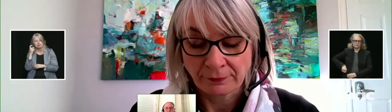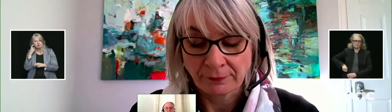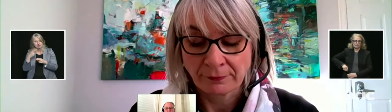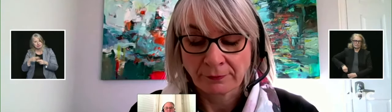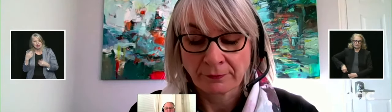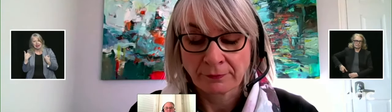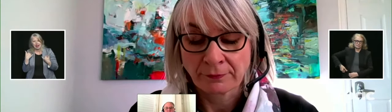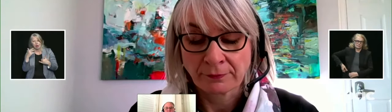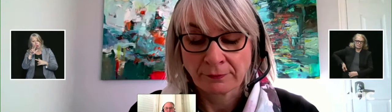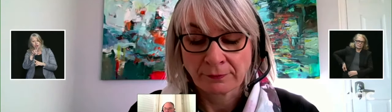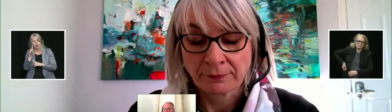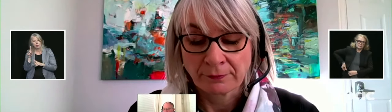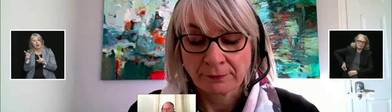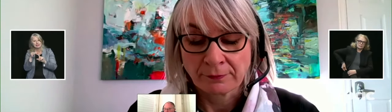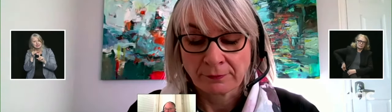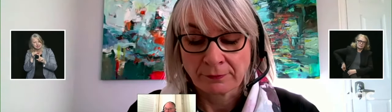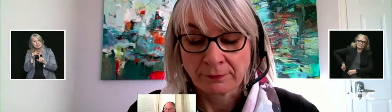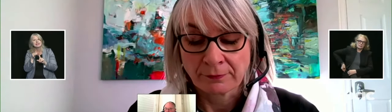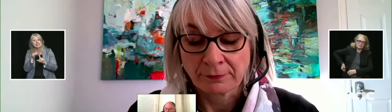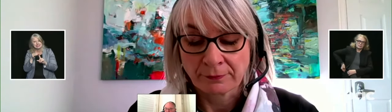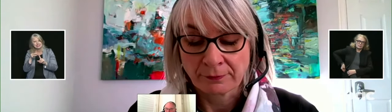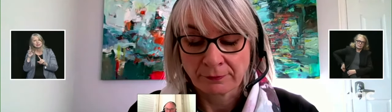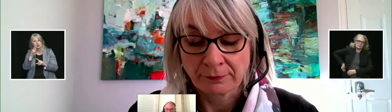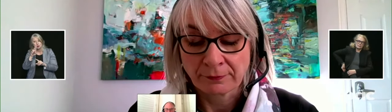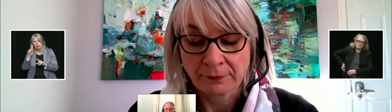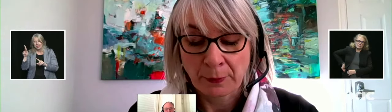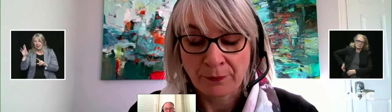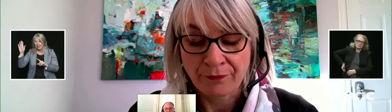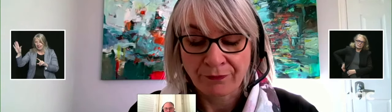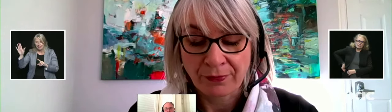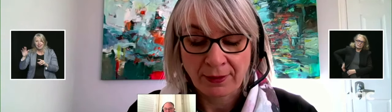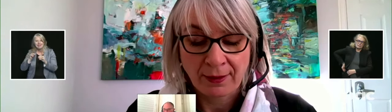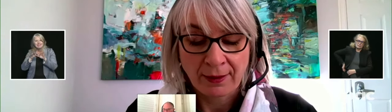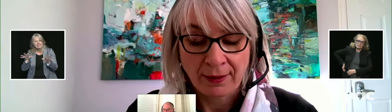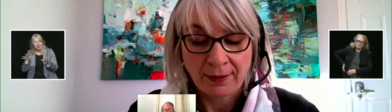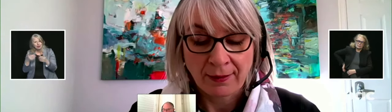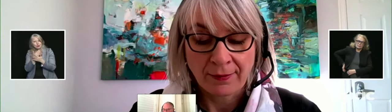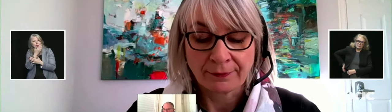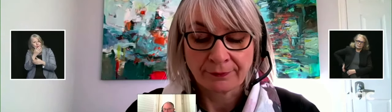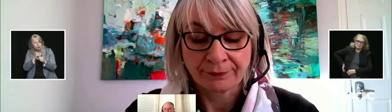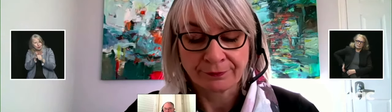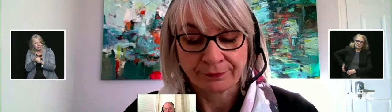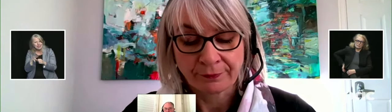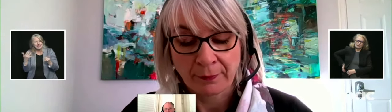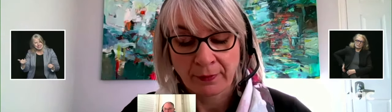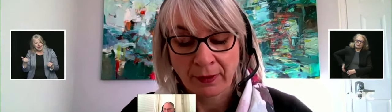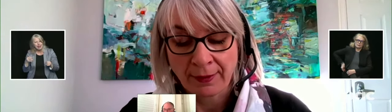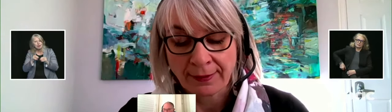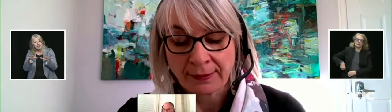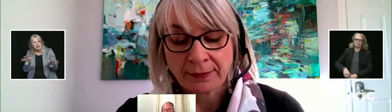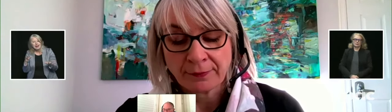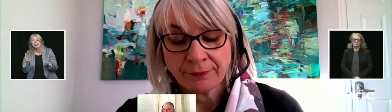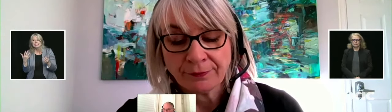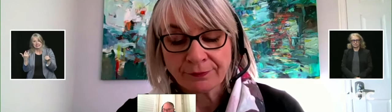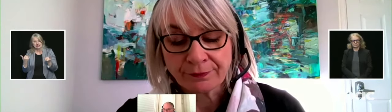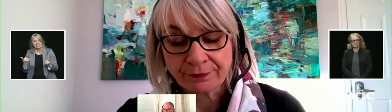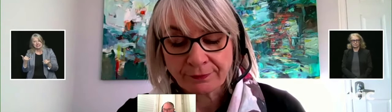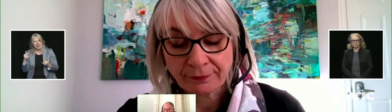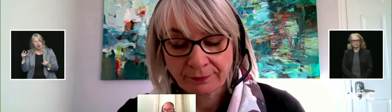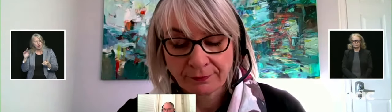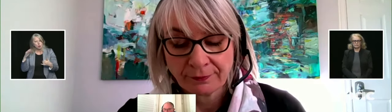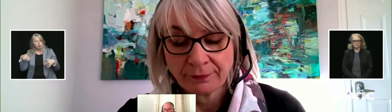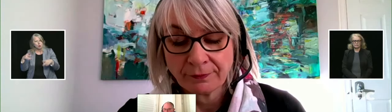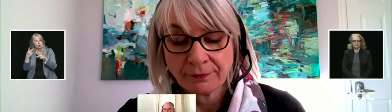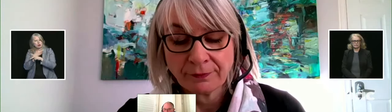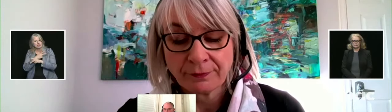31 cases of the UK variant here in Canada. And today, even out of the UK, Boris Johnson is saying that this variant is more